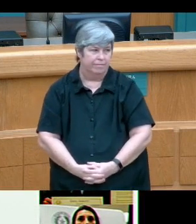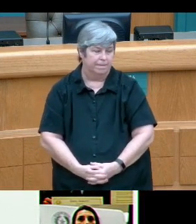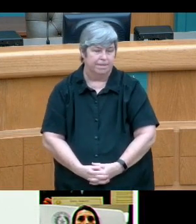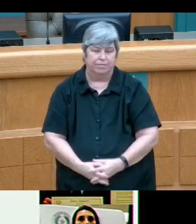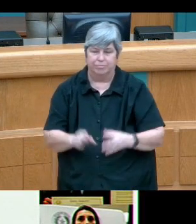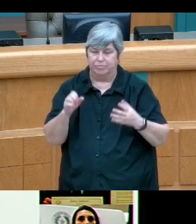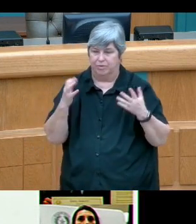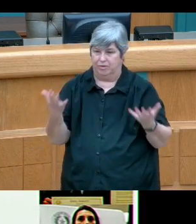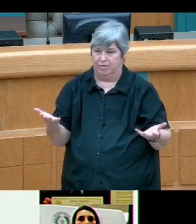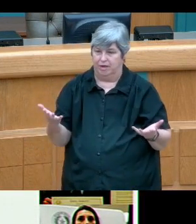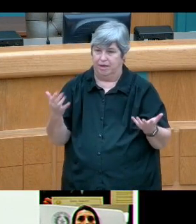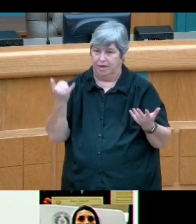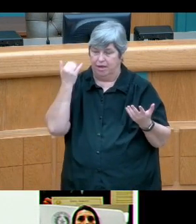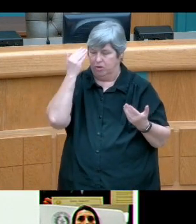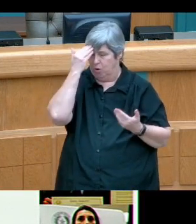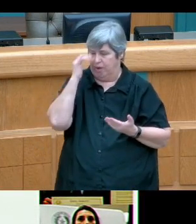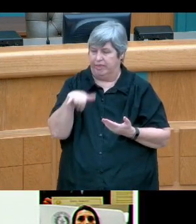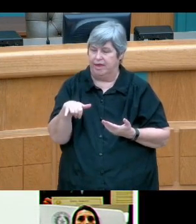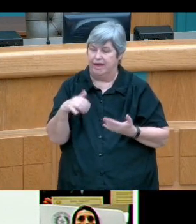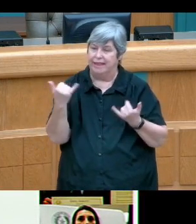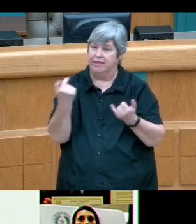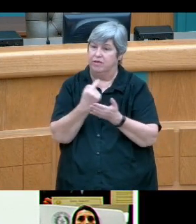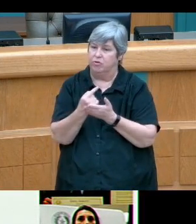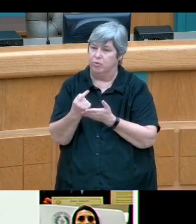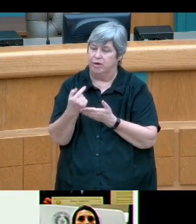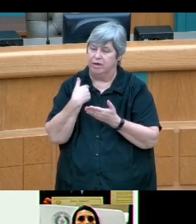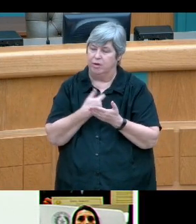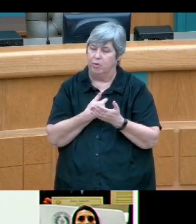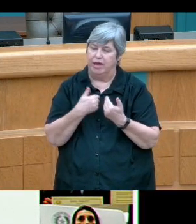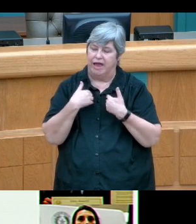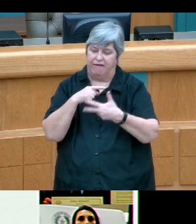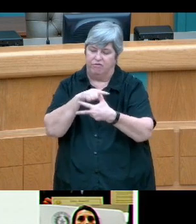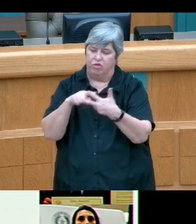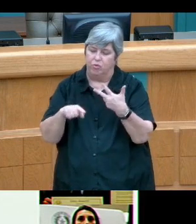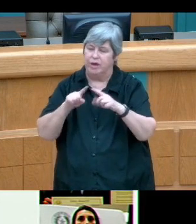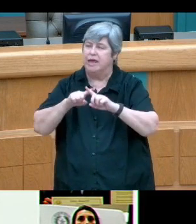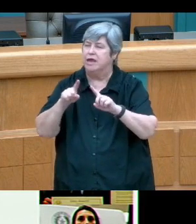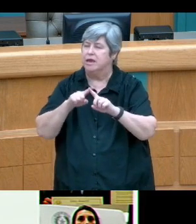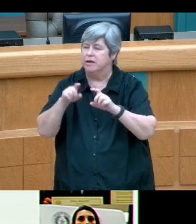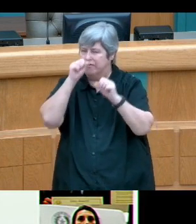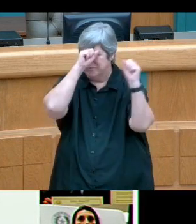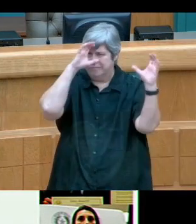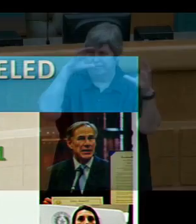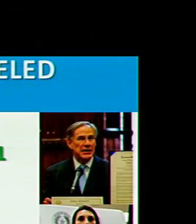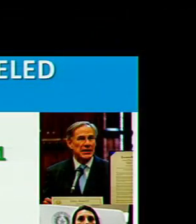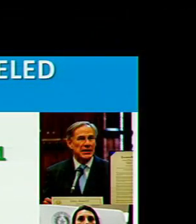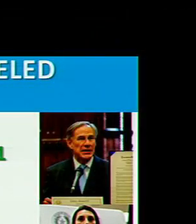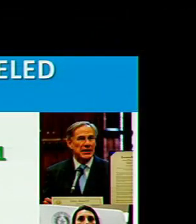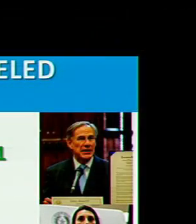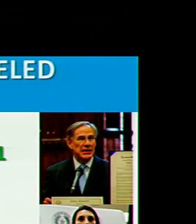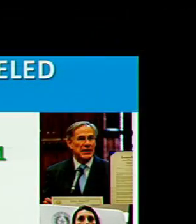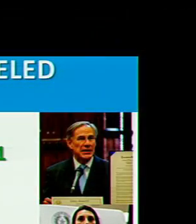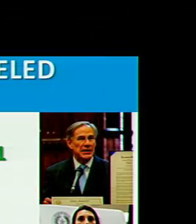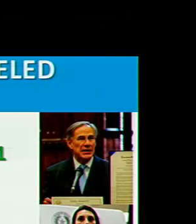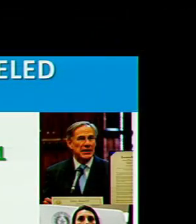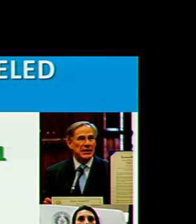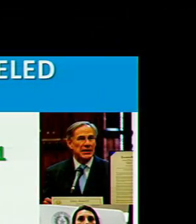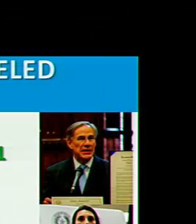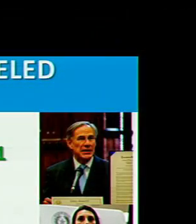Okay, so with that in mind, this week we modeled 3 scenarios, and we're kind of honing this in week by week as we